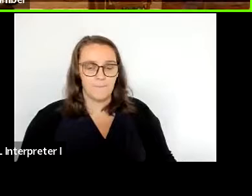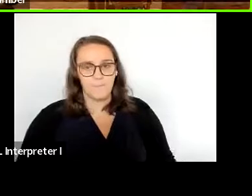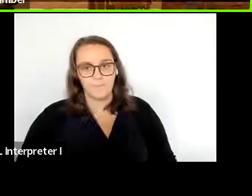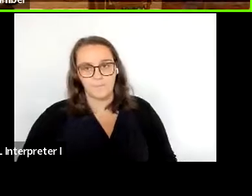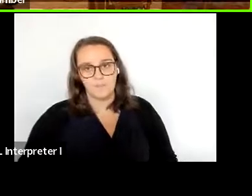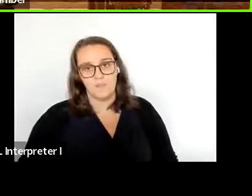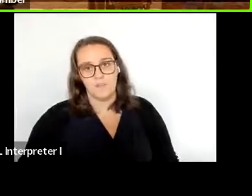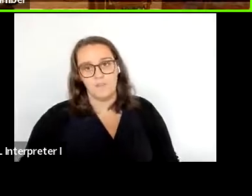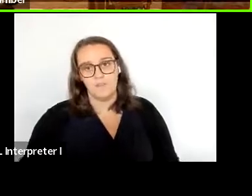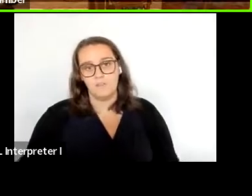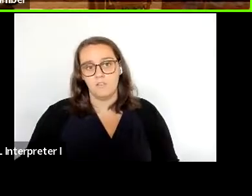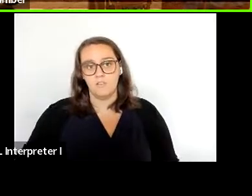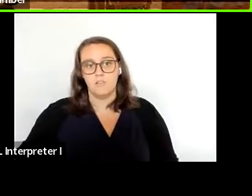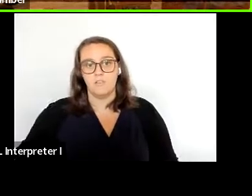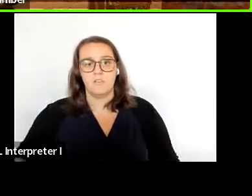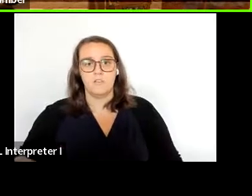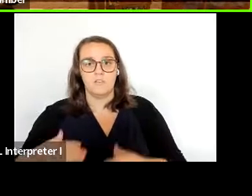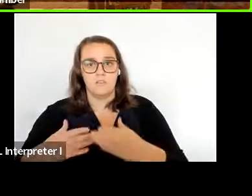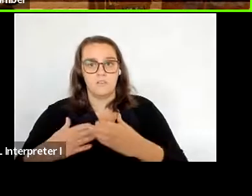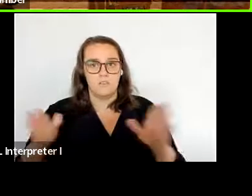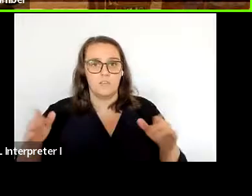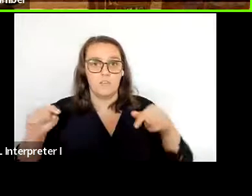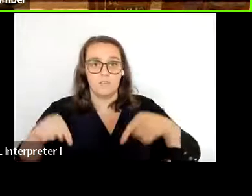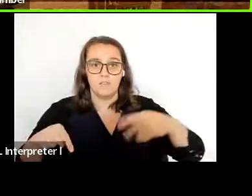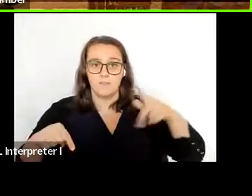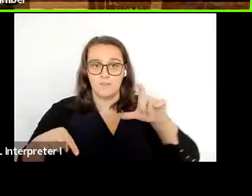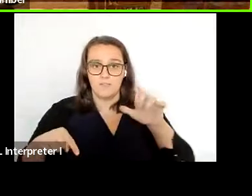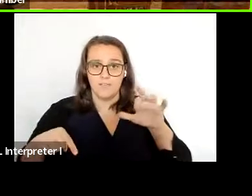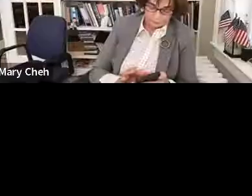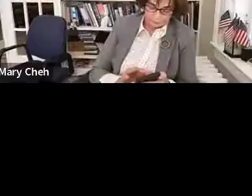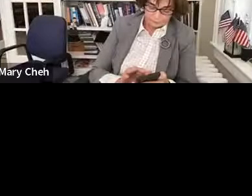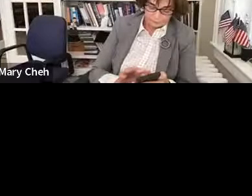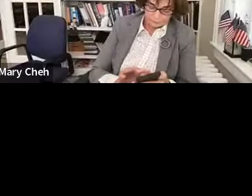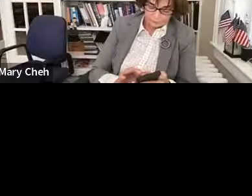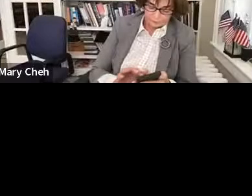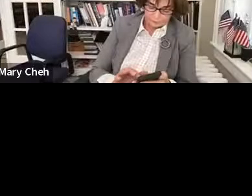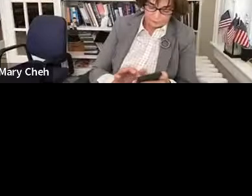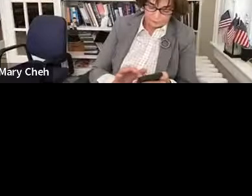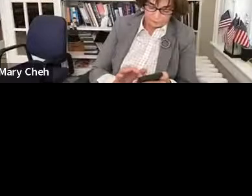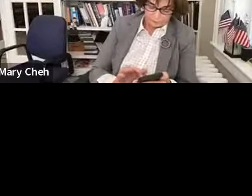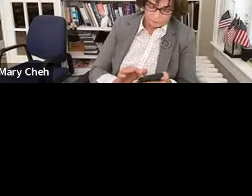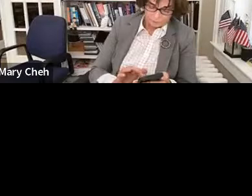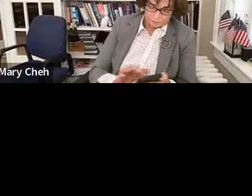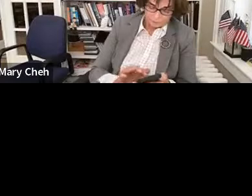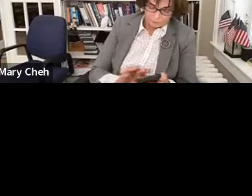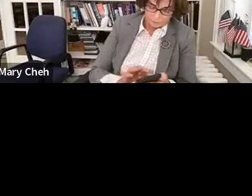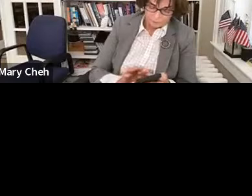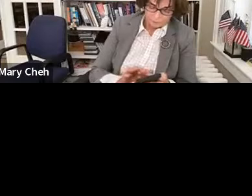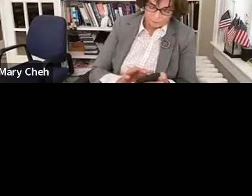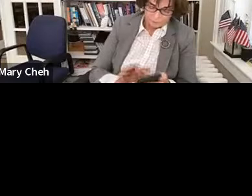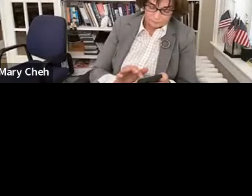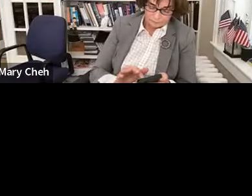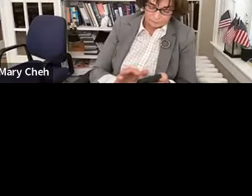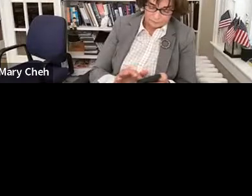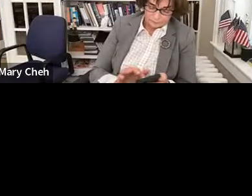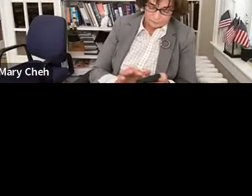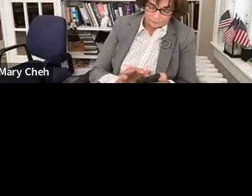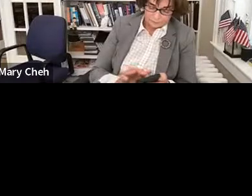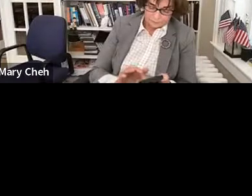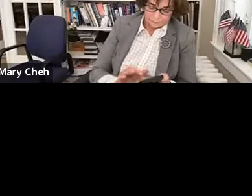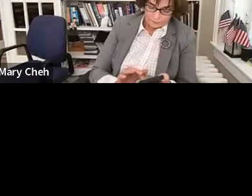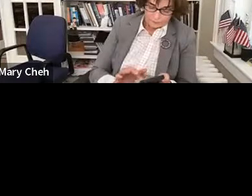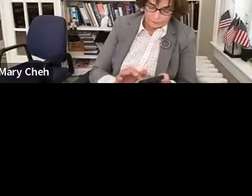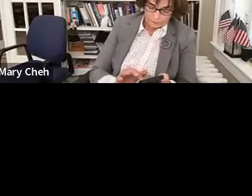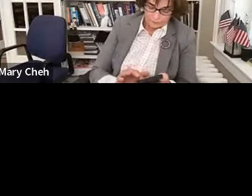Madam General Counsel, is the measure, this is Players Lounge tax exemption, is the measure legally and technically sufficient for our consideration? Yes, it